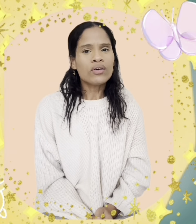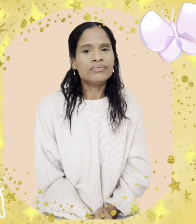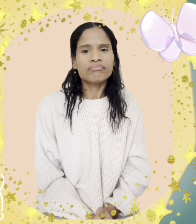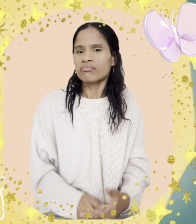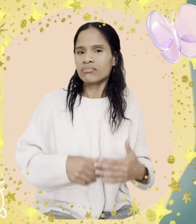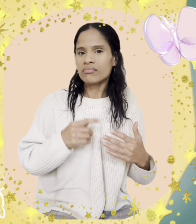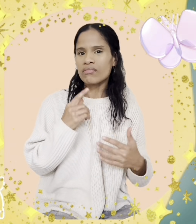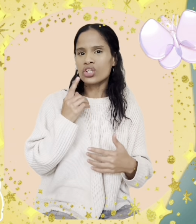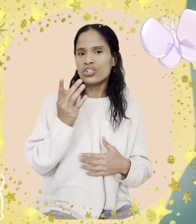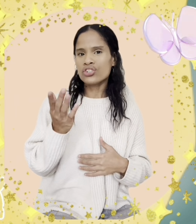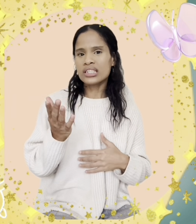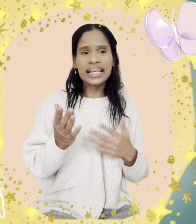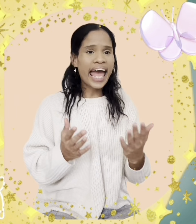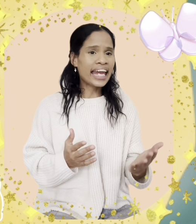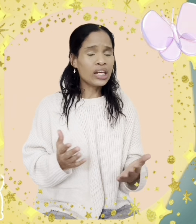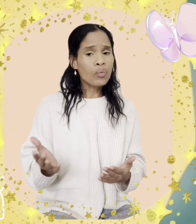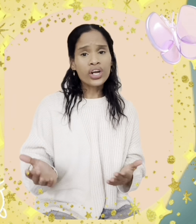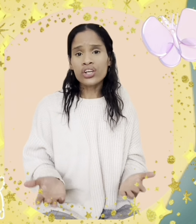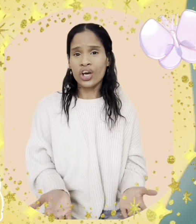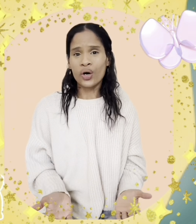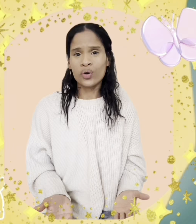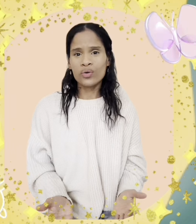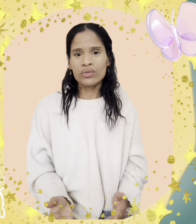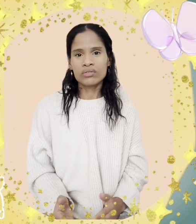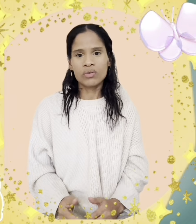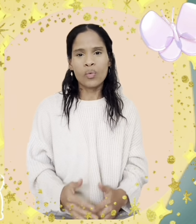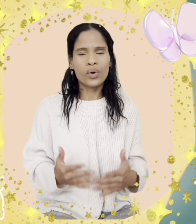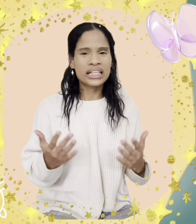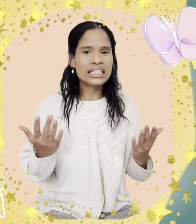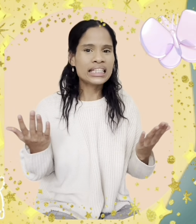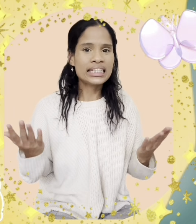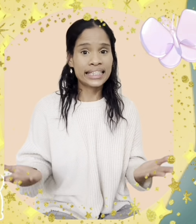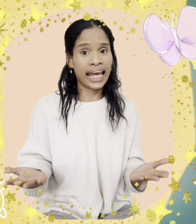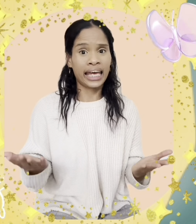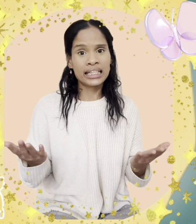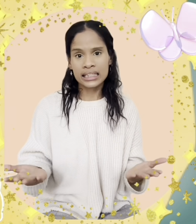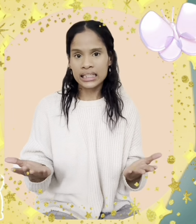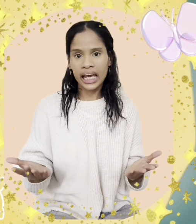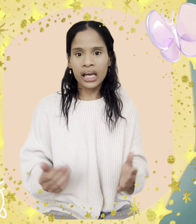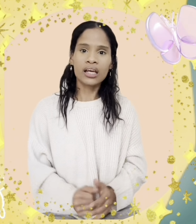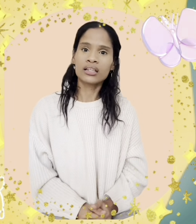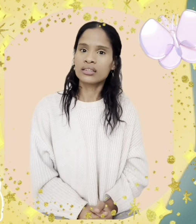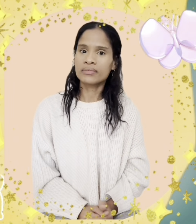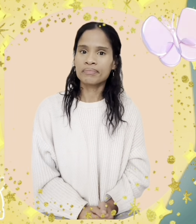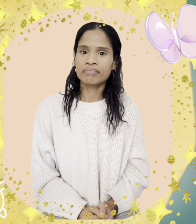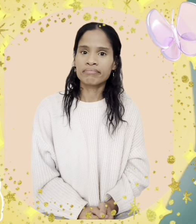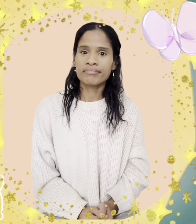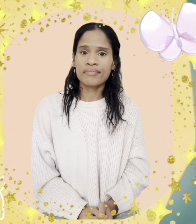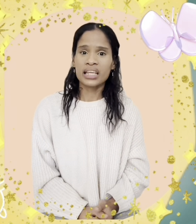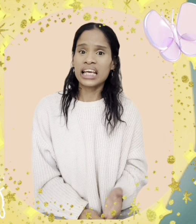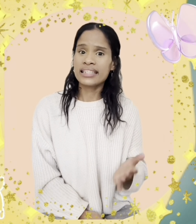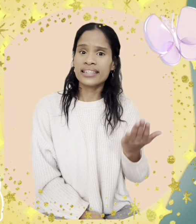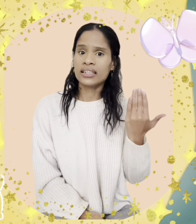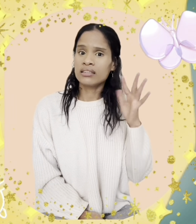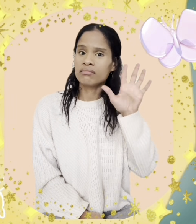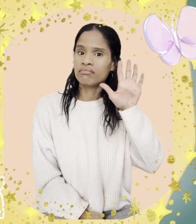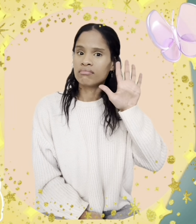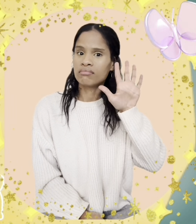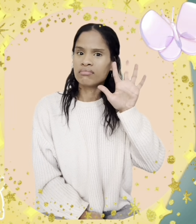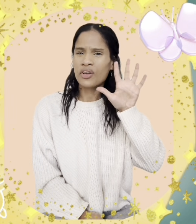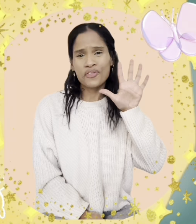Now, does anyone know what is the day today? Is